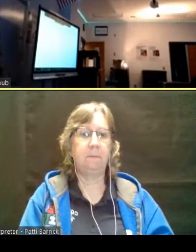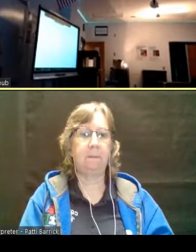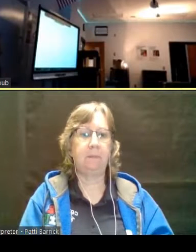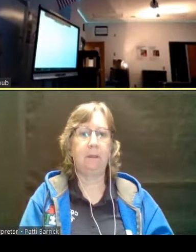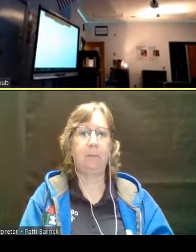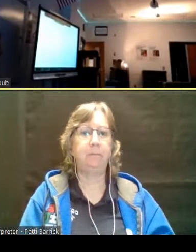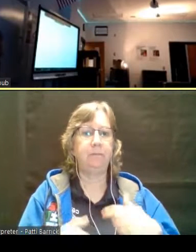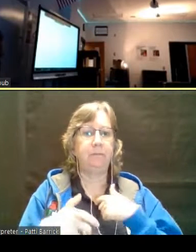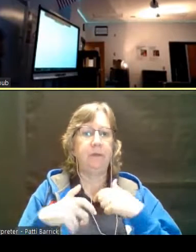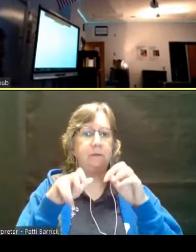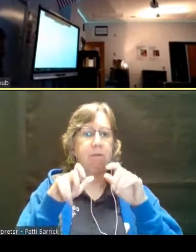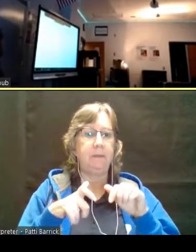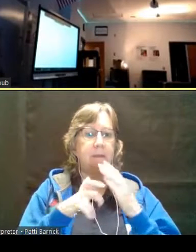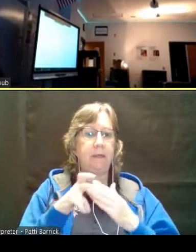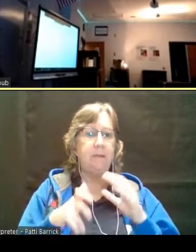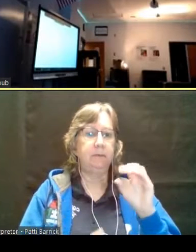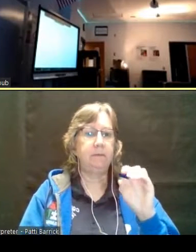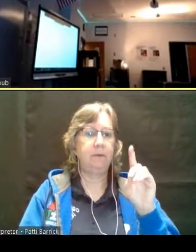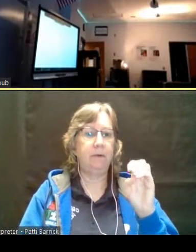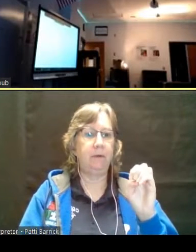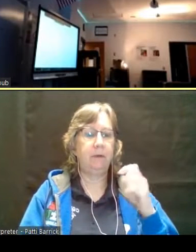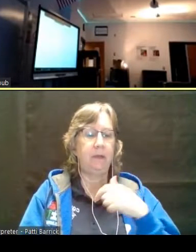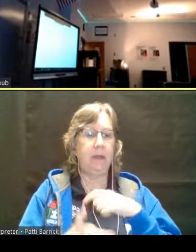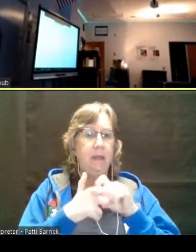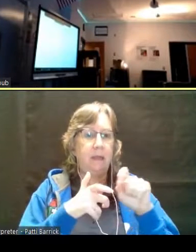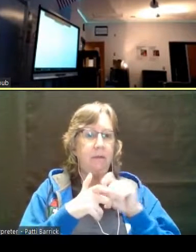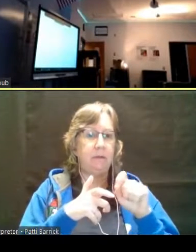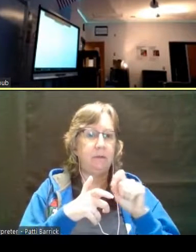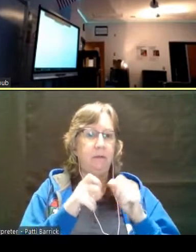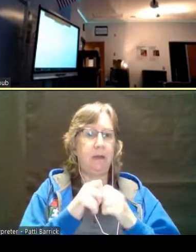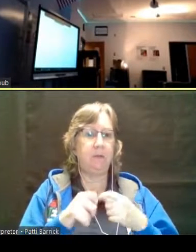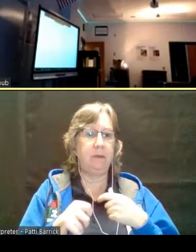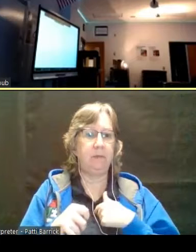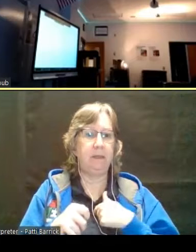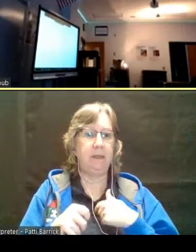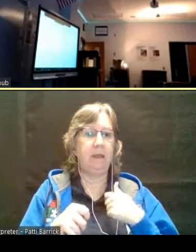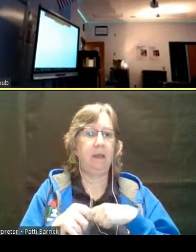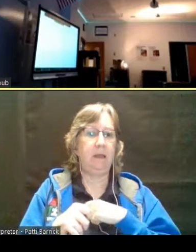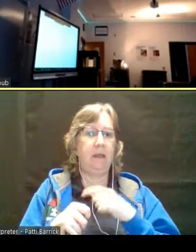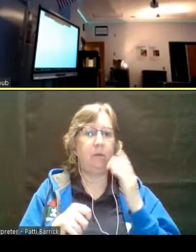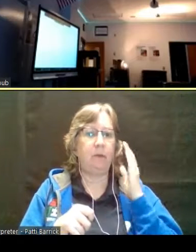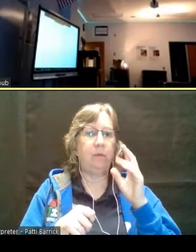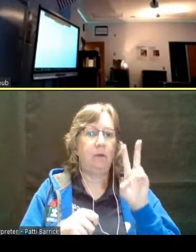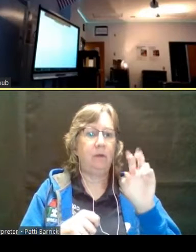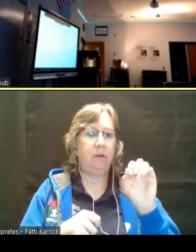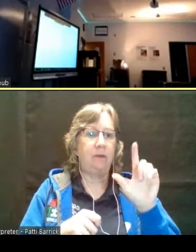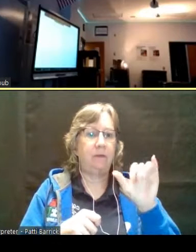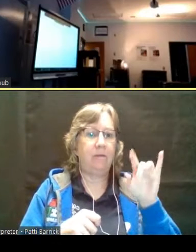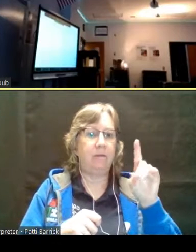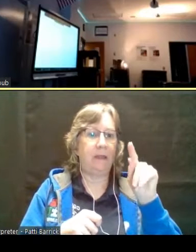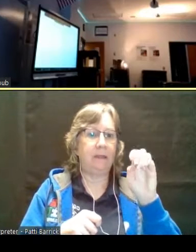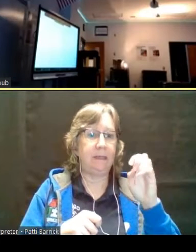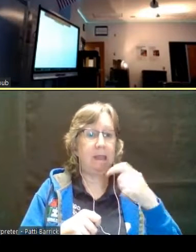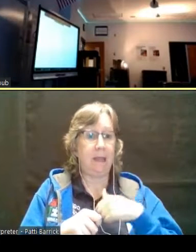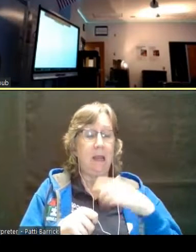So I'm going to write some codes. I want you guys to write with me. We're going to validate it. I'm going to write some stuff incorrectly on